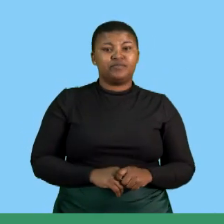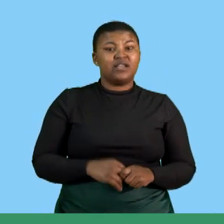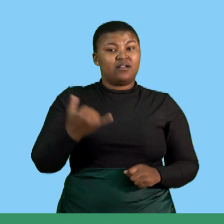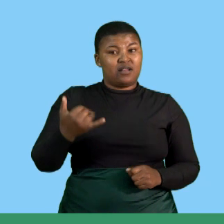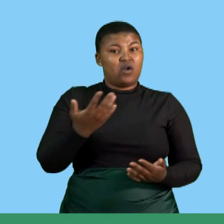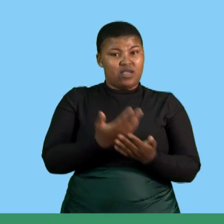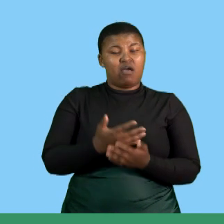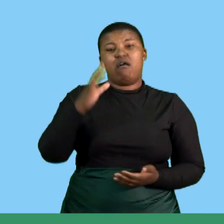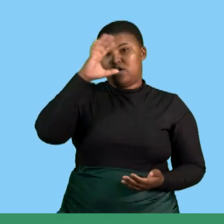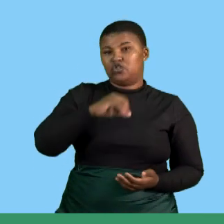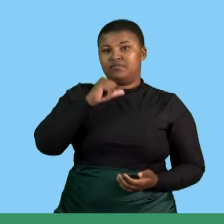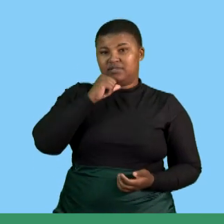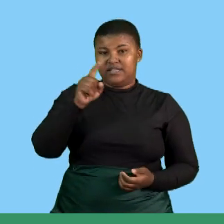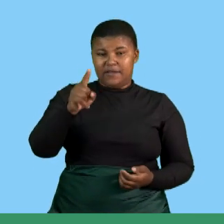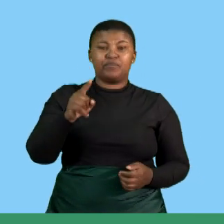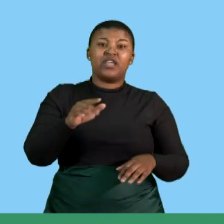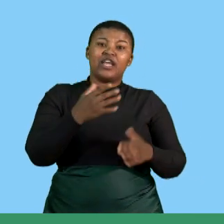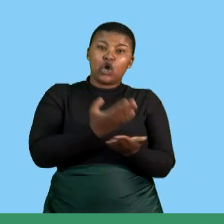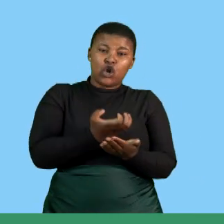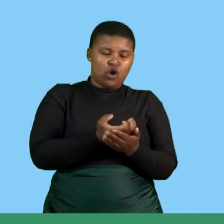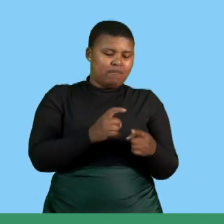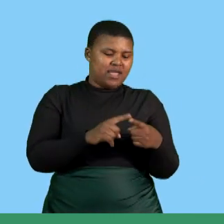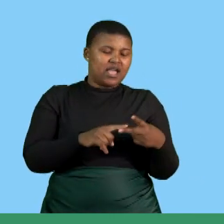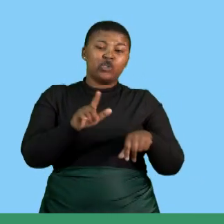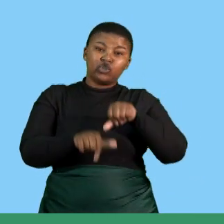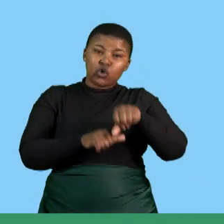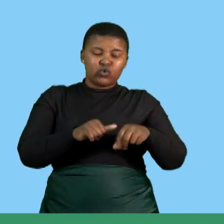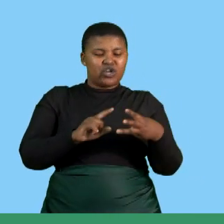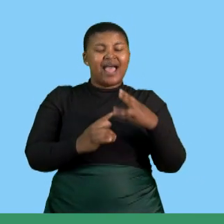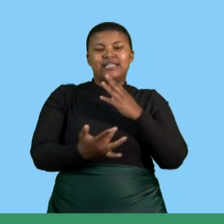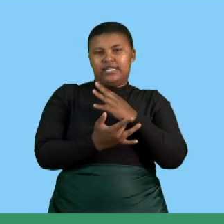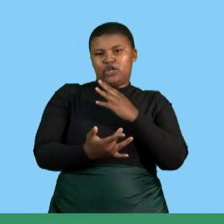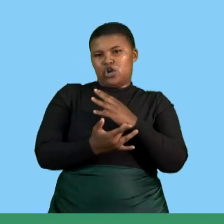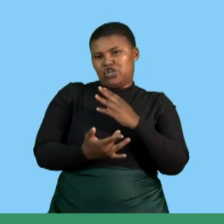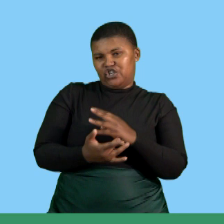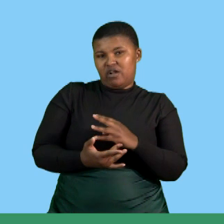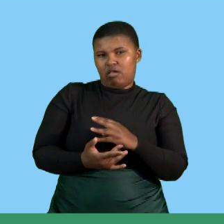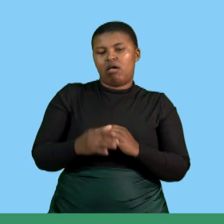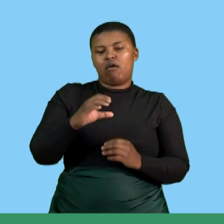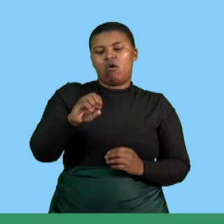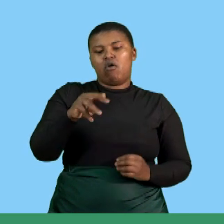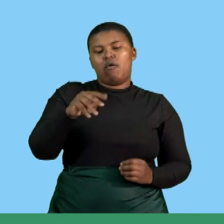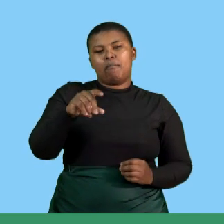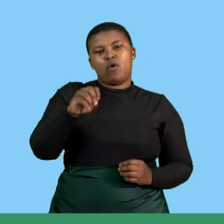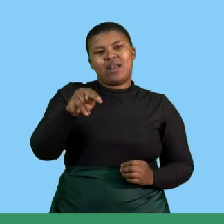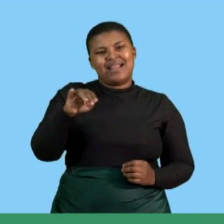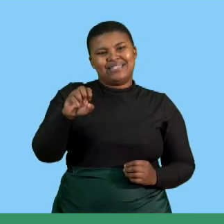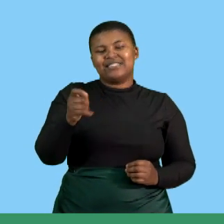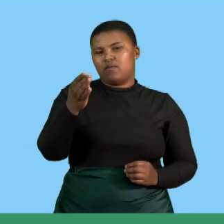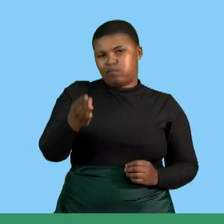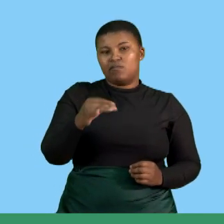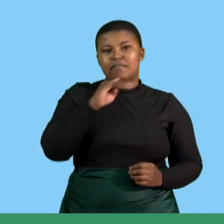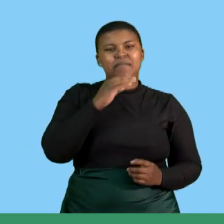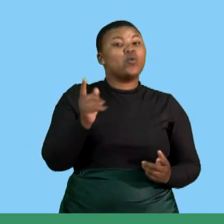can conclude that economic, social, and technological, of course, components, and the